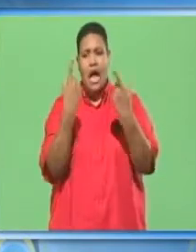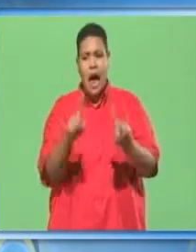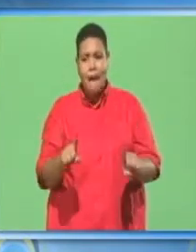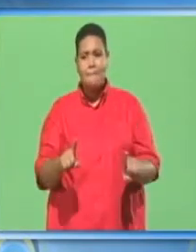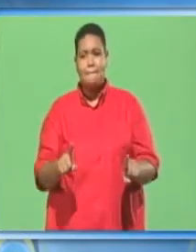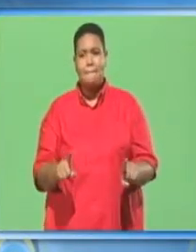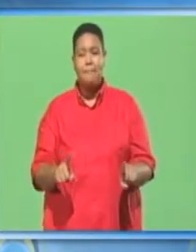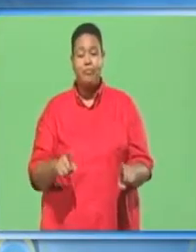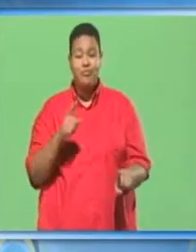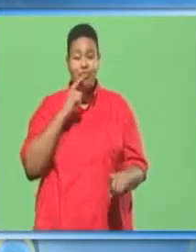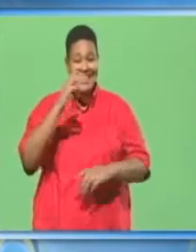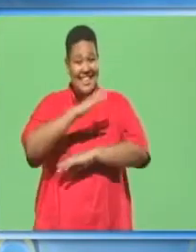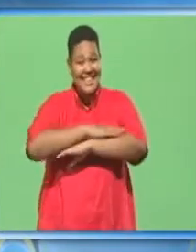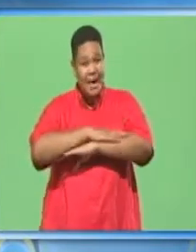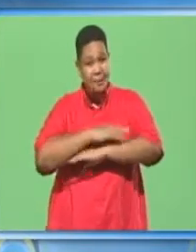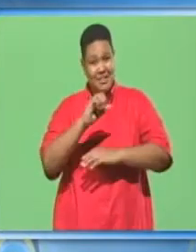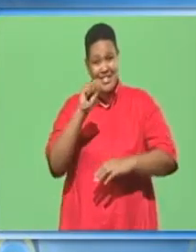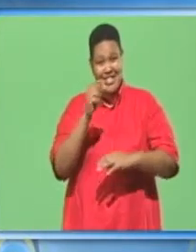saw danger zone.